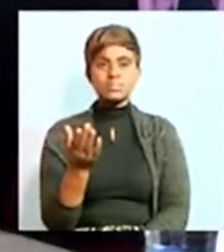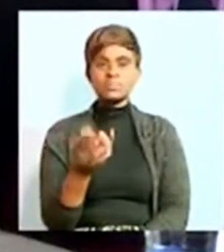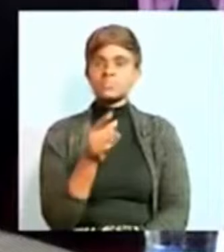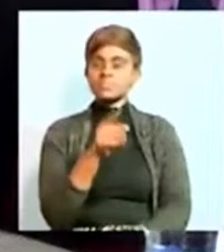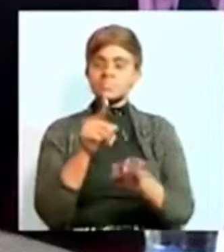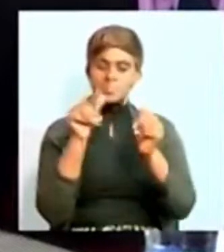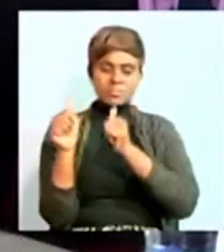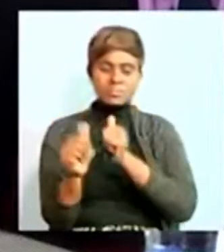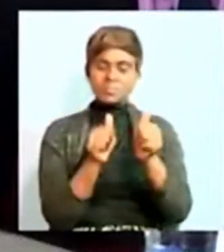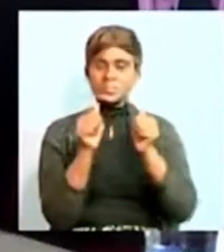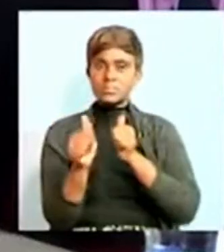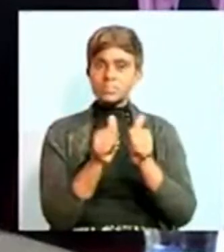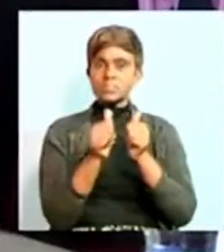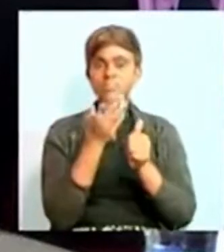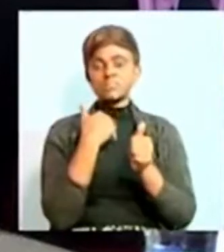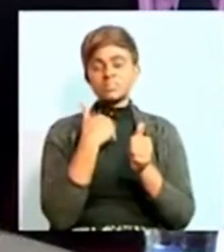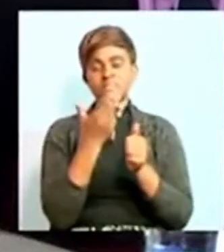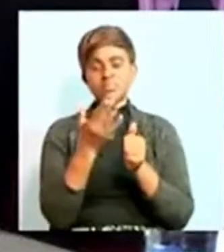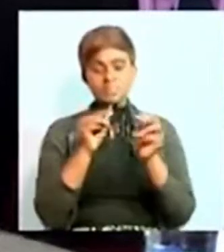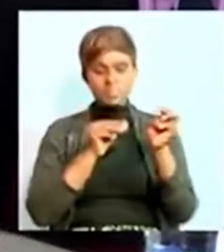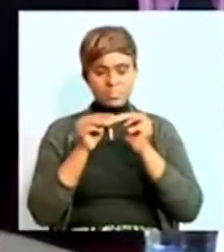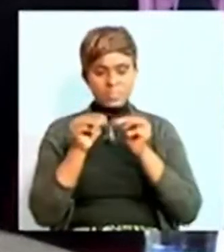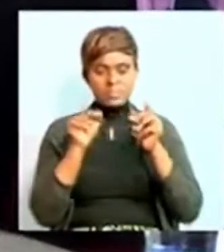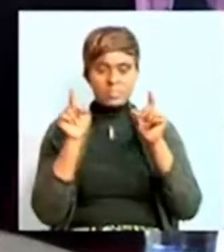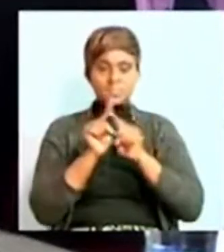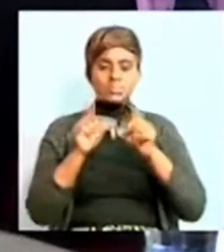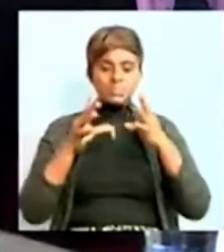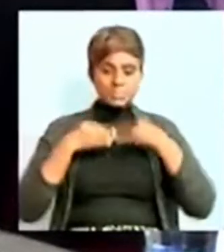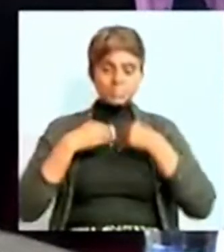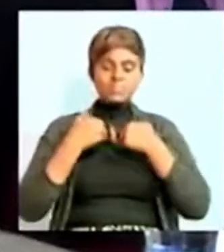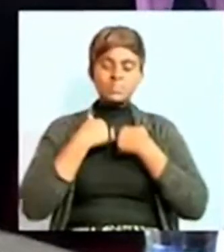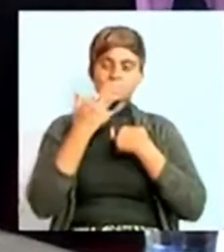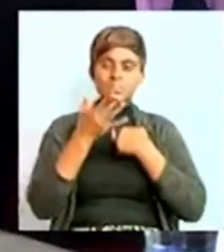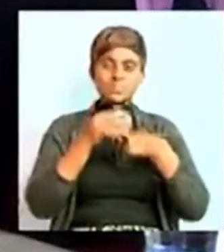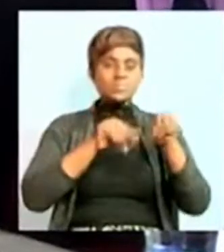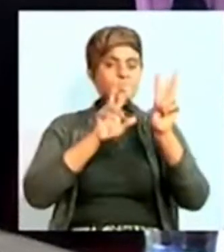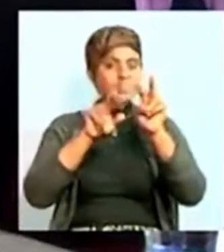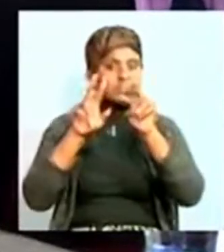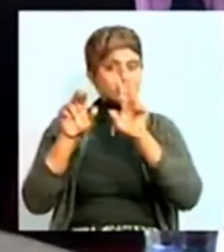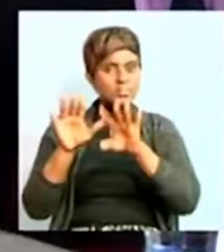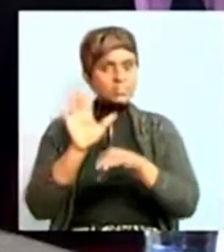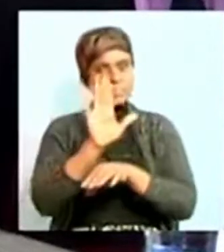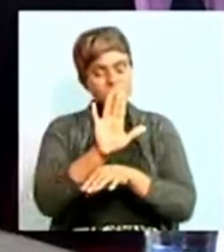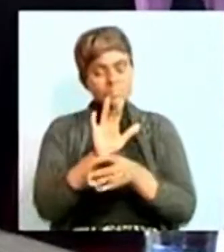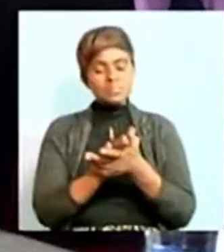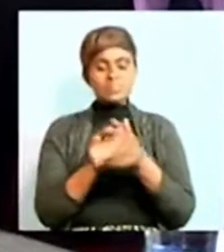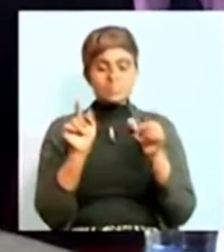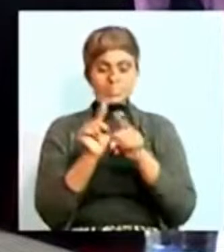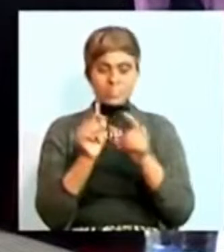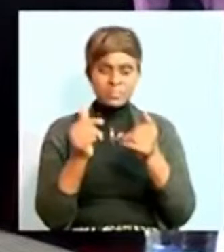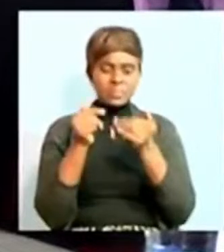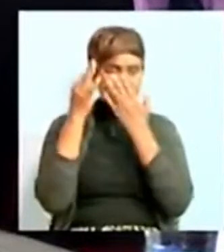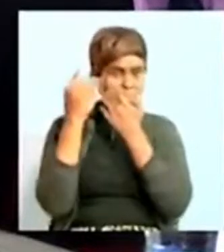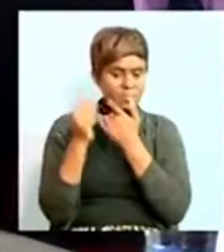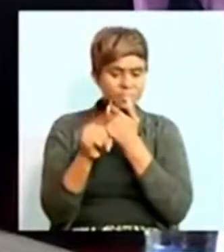Action taken. Management also acknowledges the auditor's observation and wish to